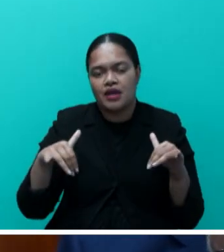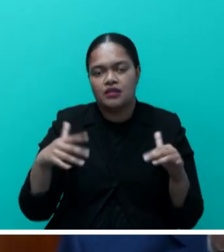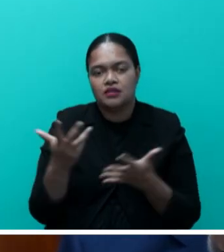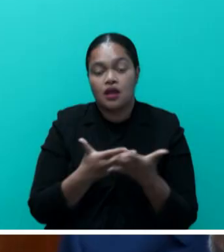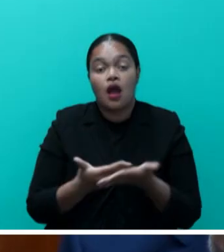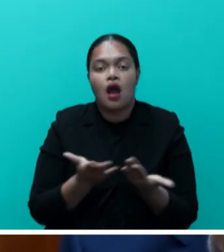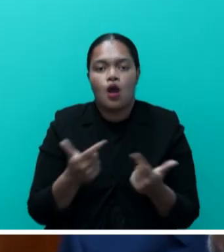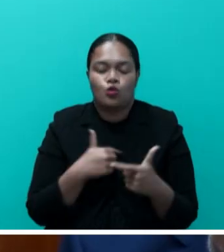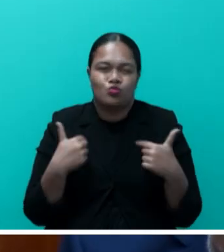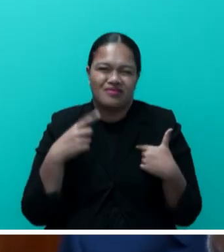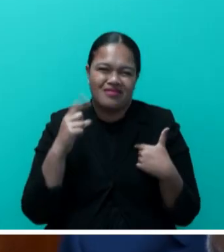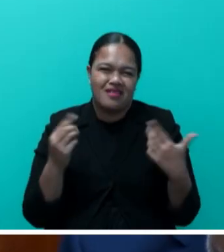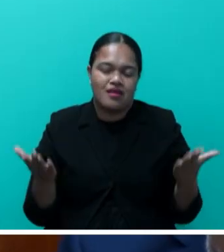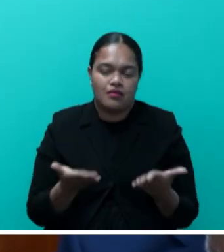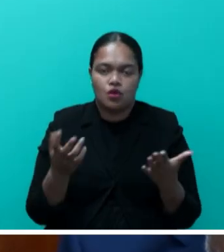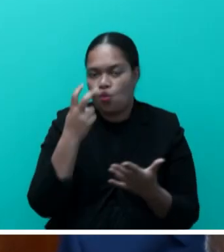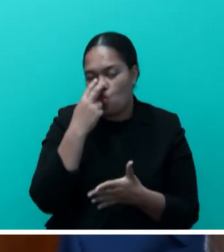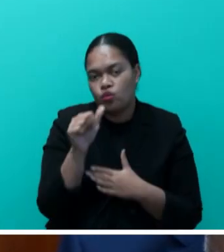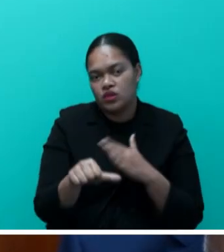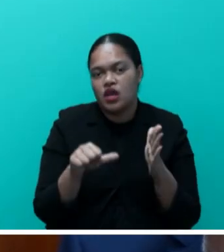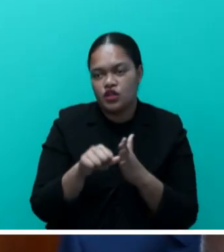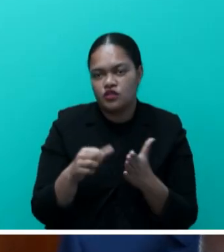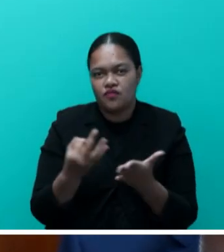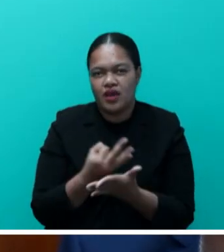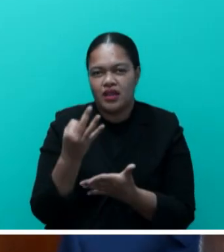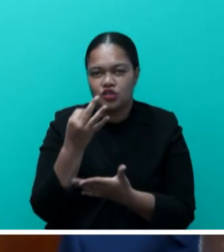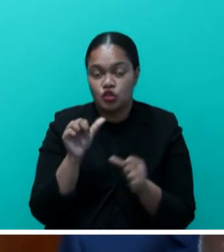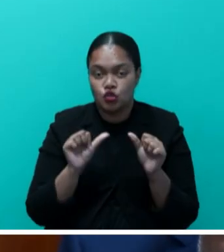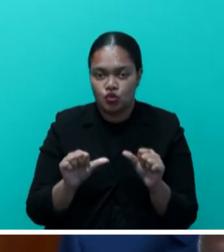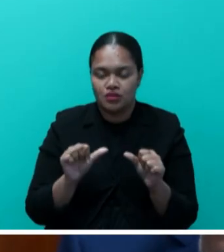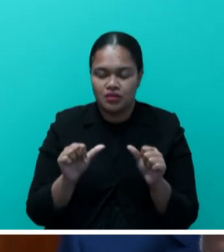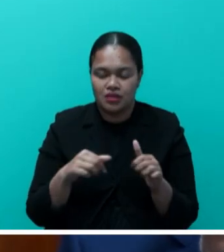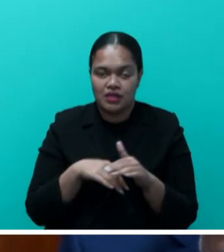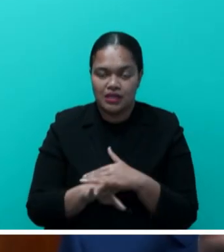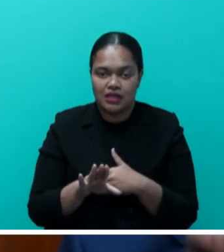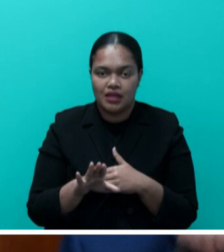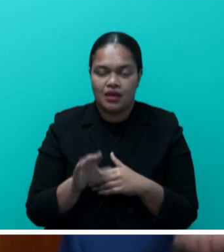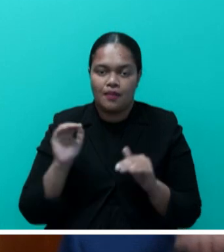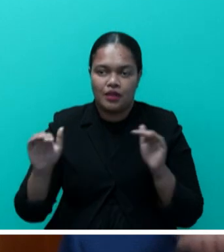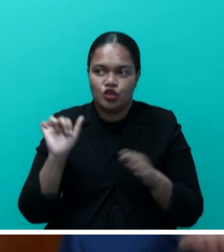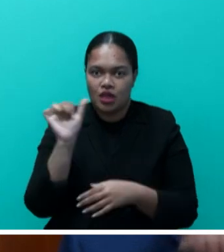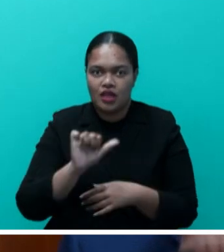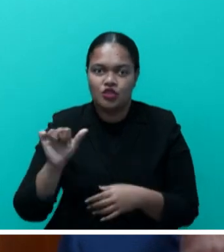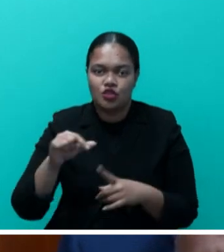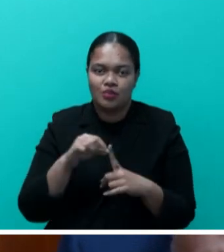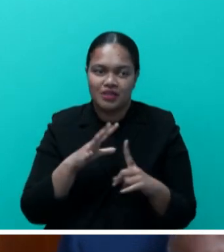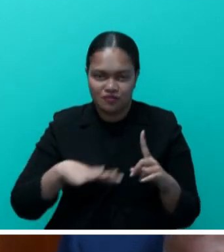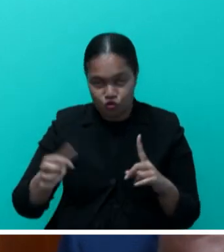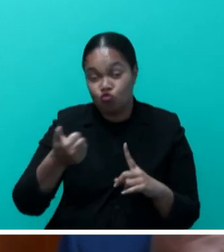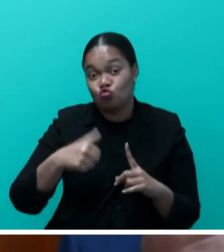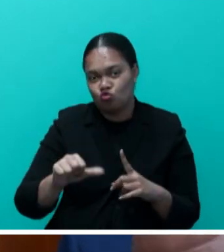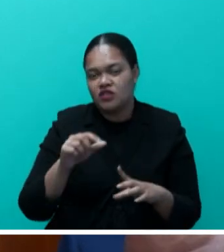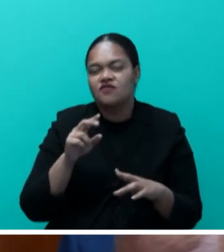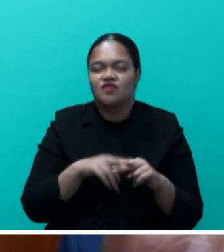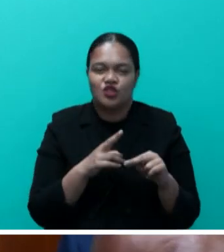can enhance old age financial security in the emerging Asia-Pacific, and using Fiji as an